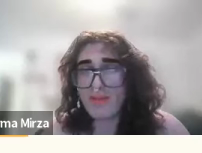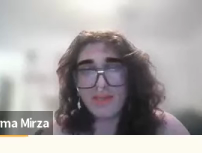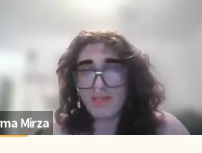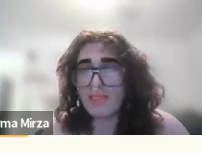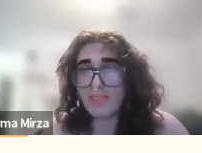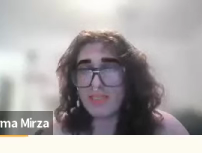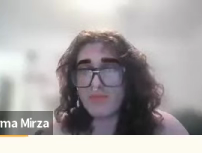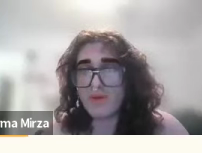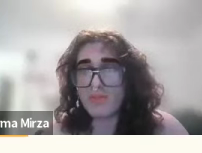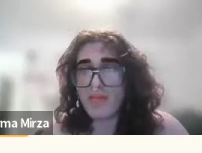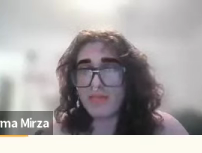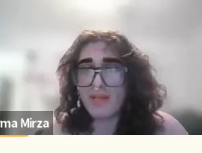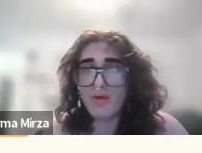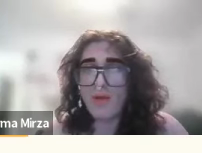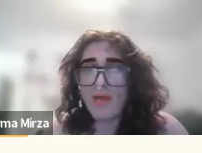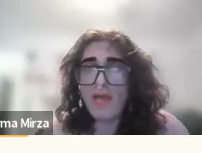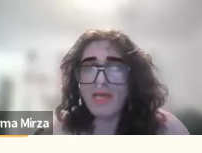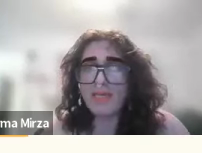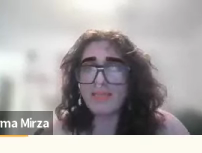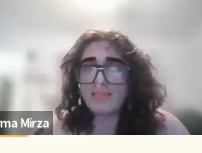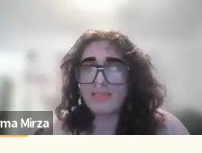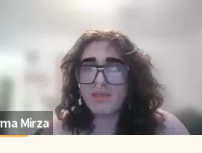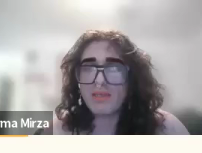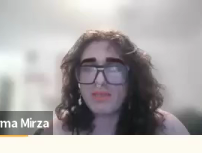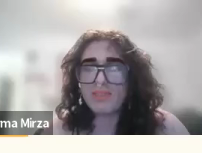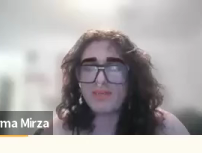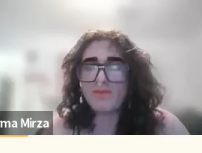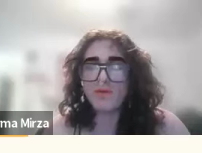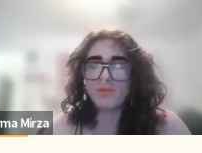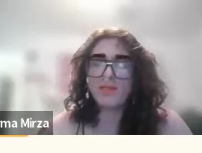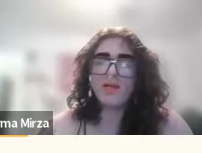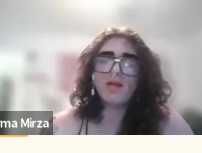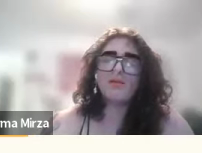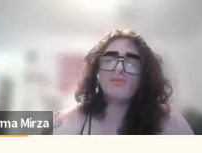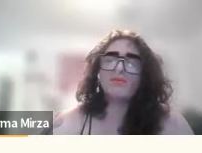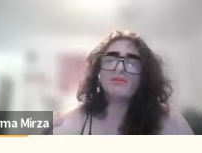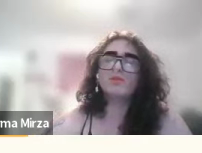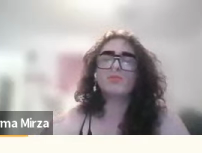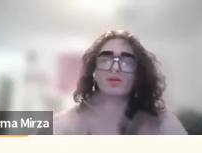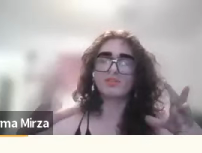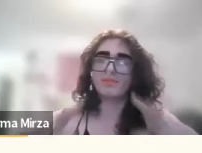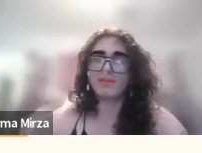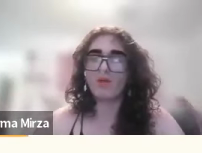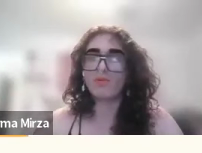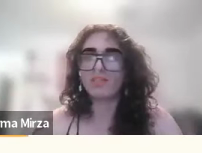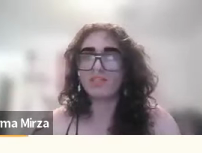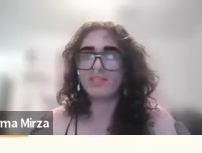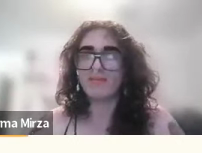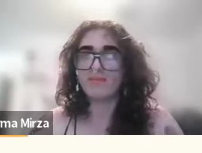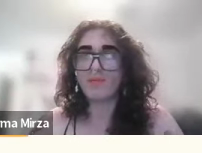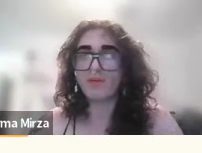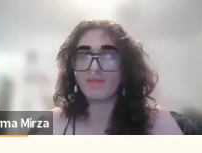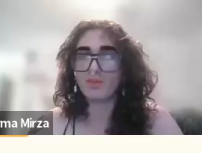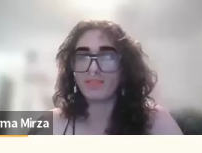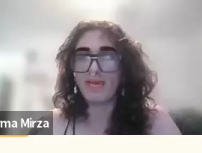So, and indigenous folks. And so it's really difficult to approach something like harm reduction